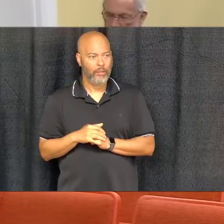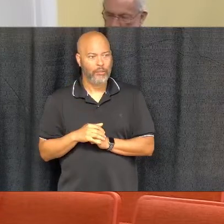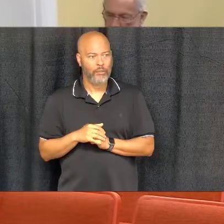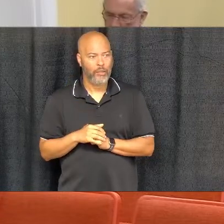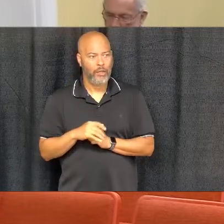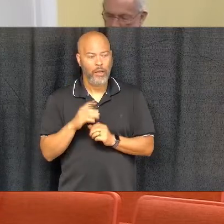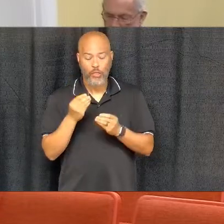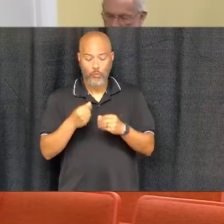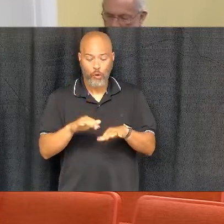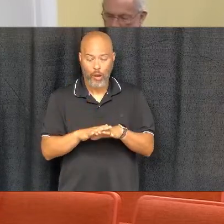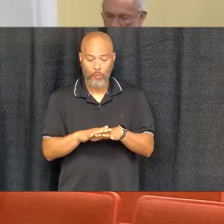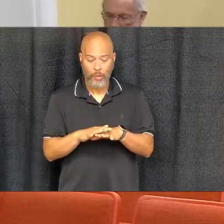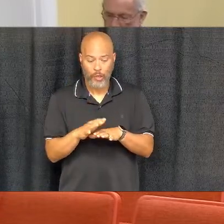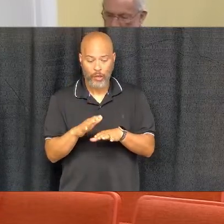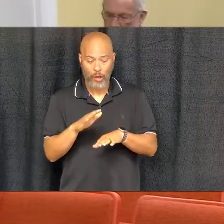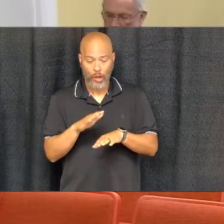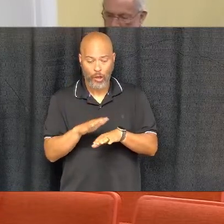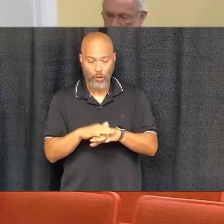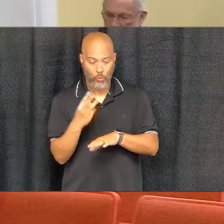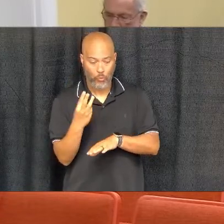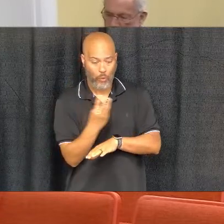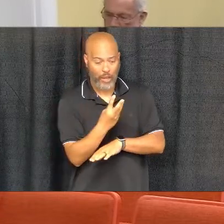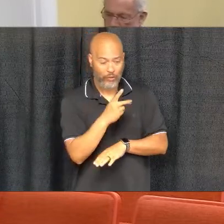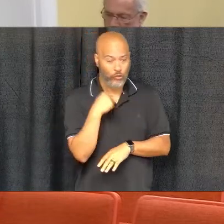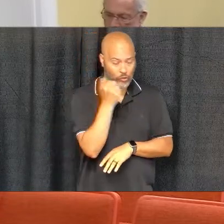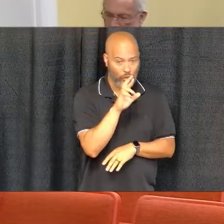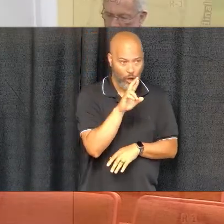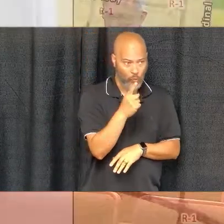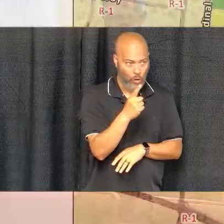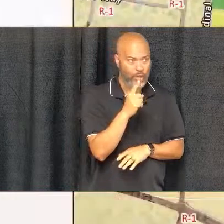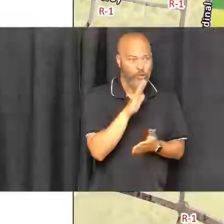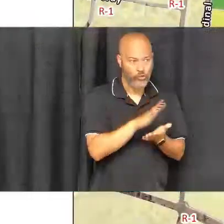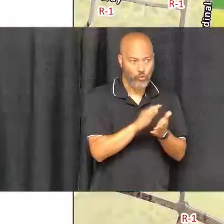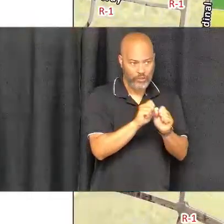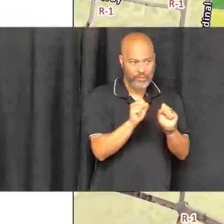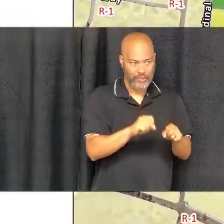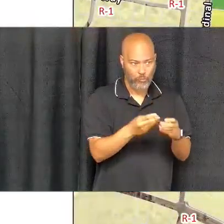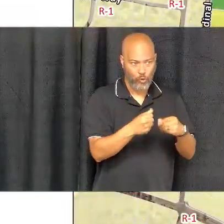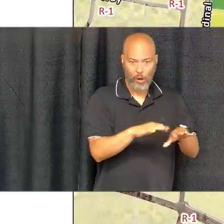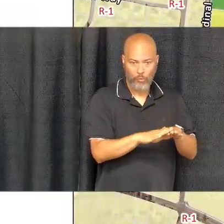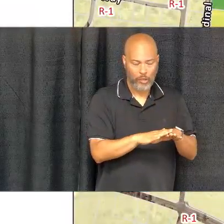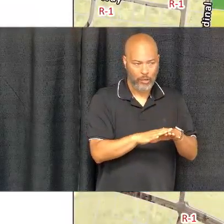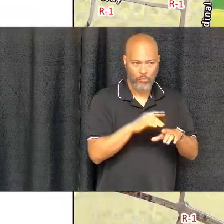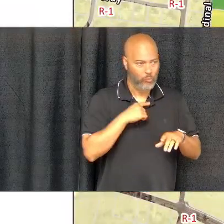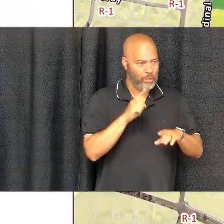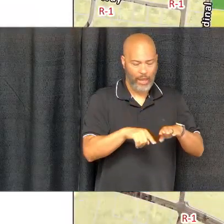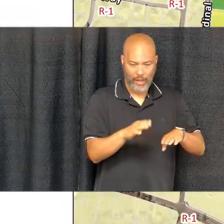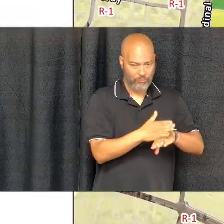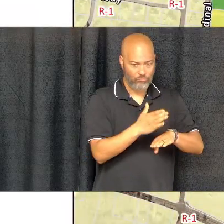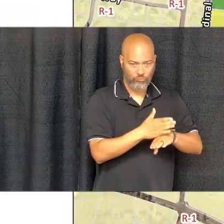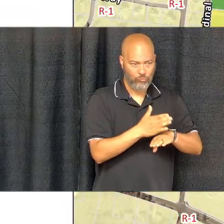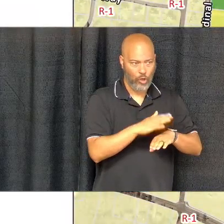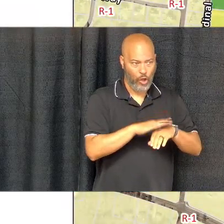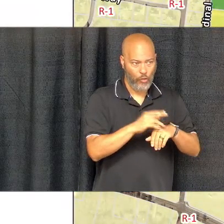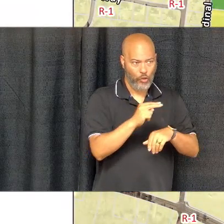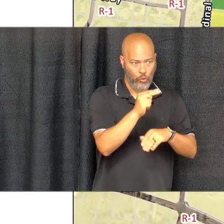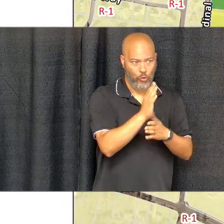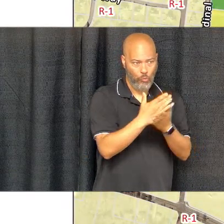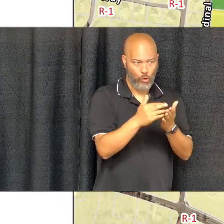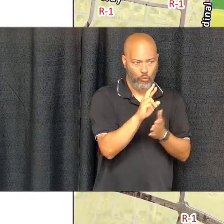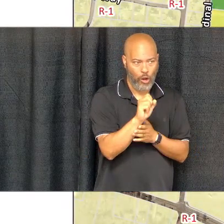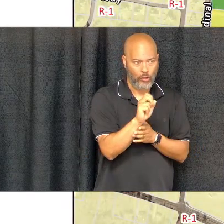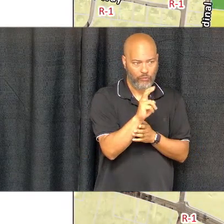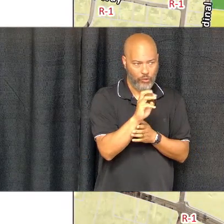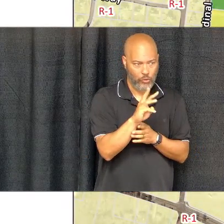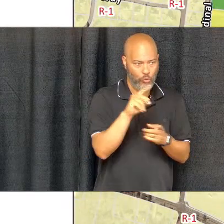The property to the west of this that looks like it's R1 is school system property. So there's no more developable property on the north side of Rossview